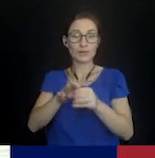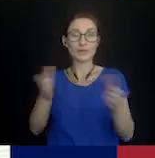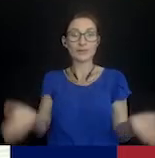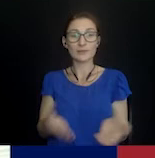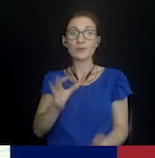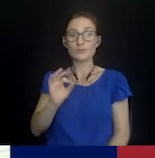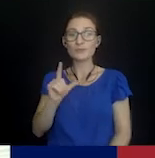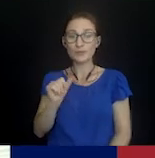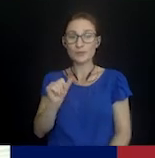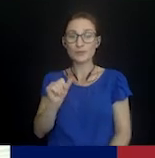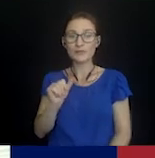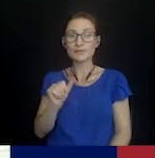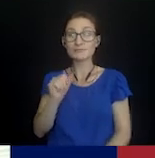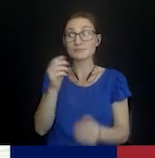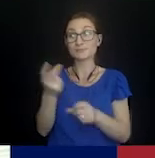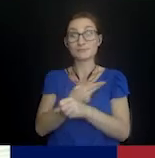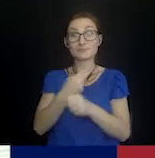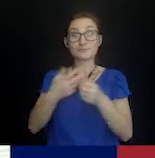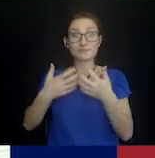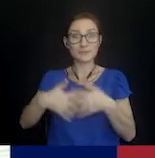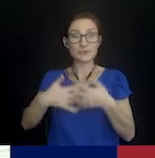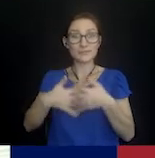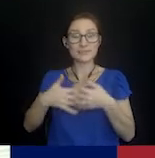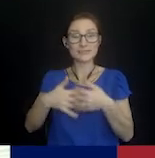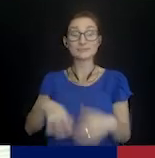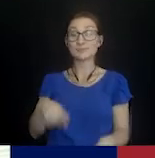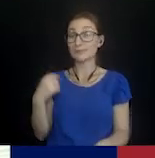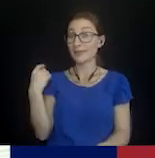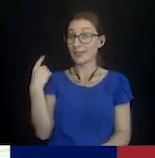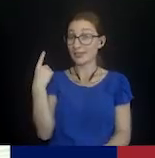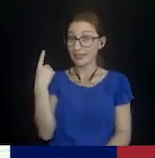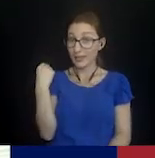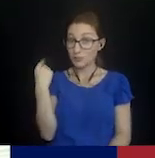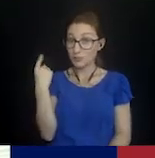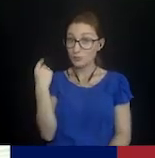in Florida on machines. And then last year,